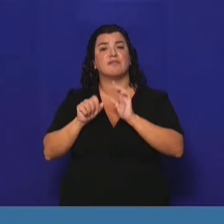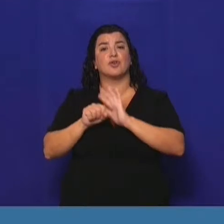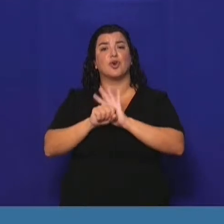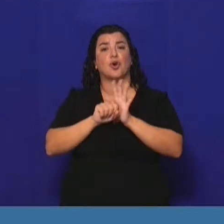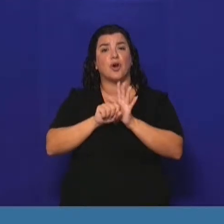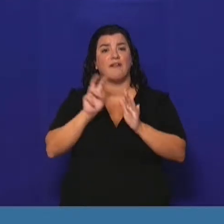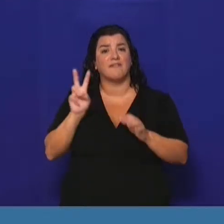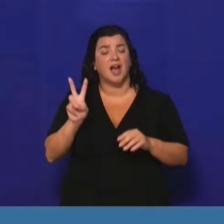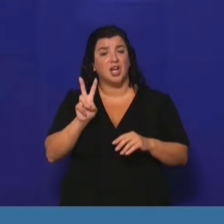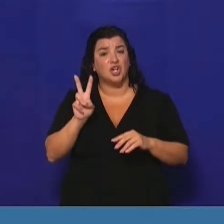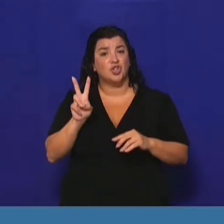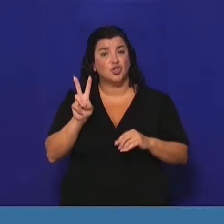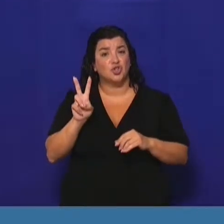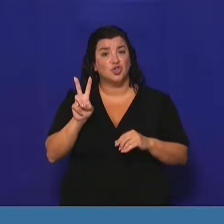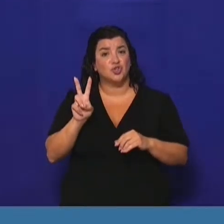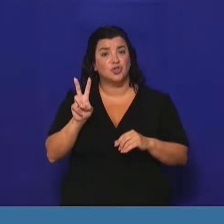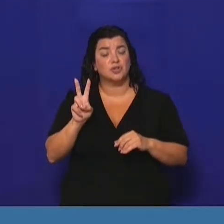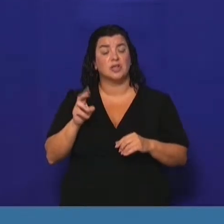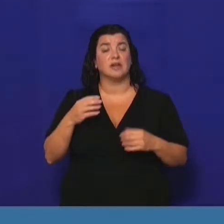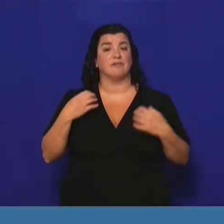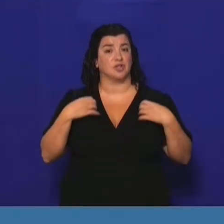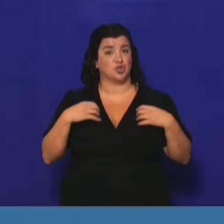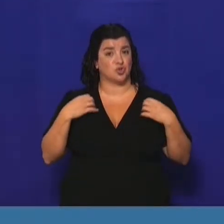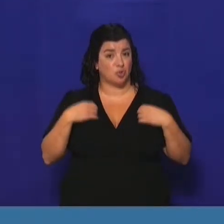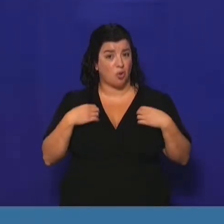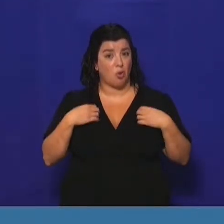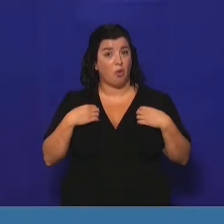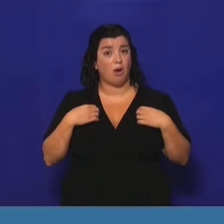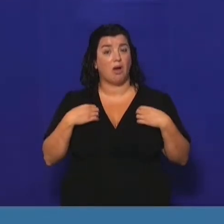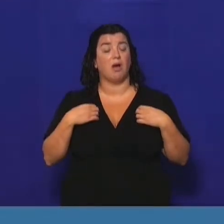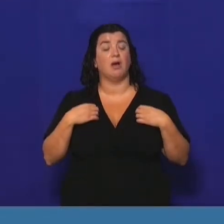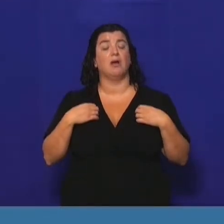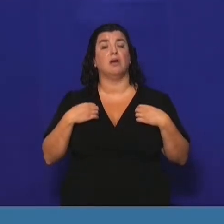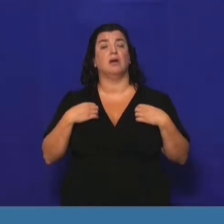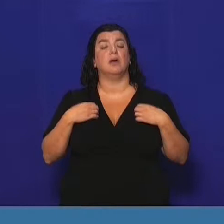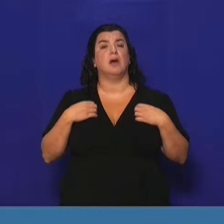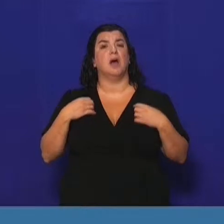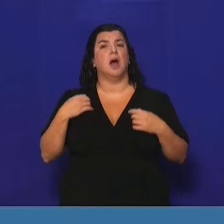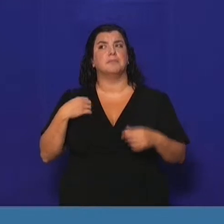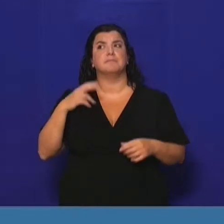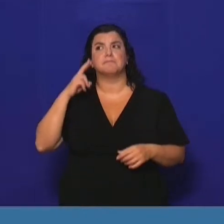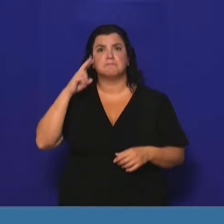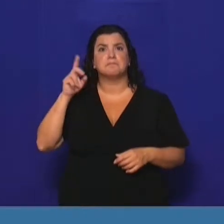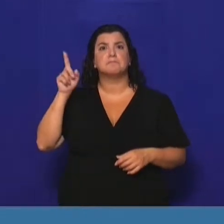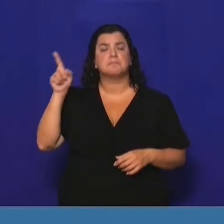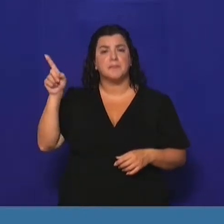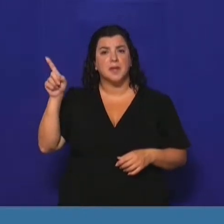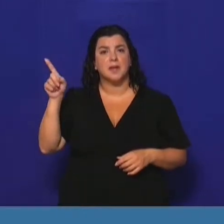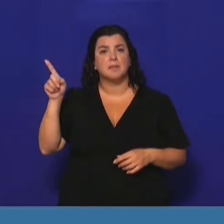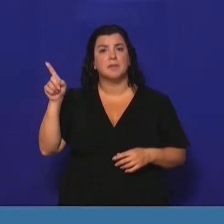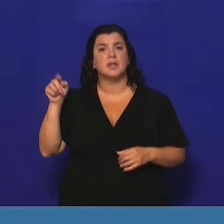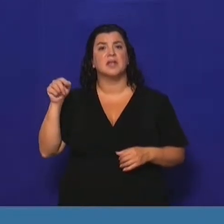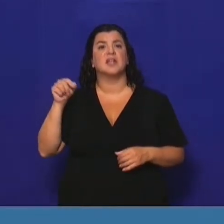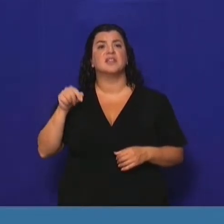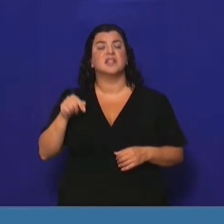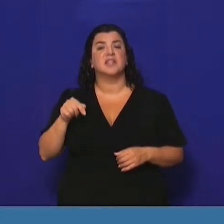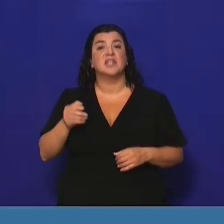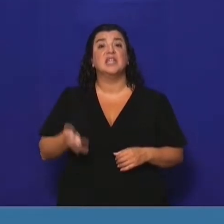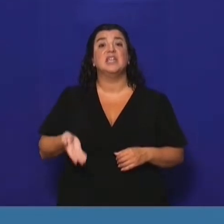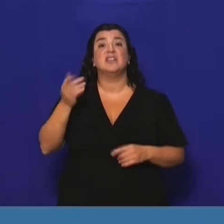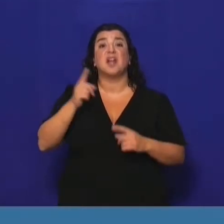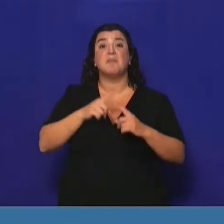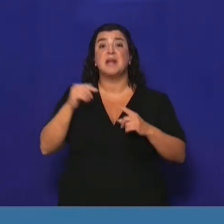Malta mill-limiti ta' informazzjoni li hemm, rajna li propju kienet iddaħlet iktar